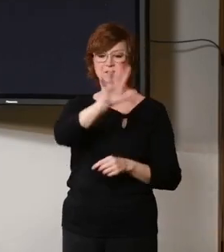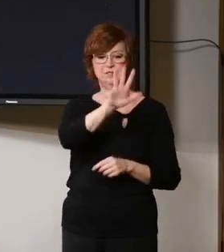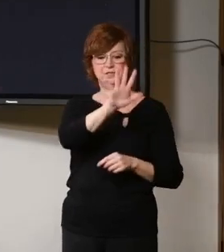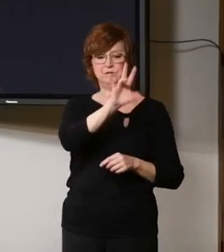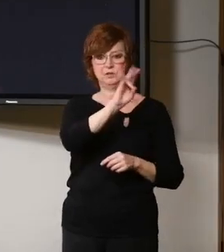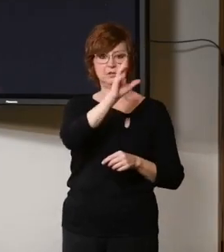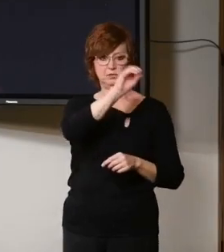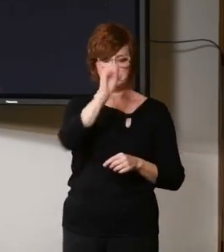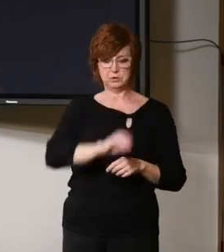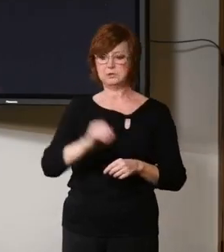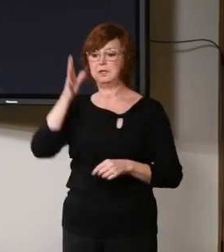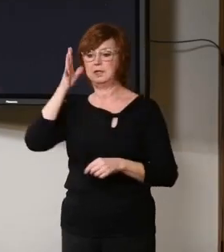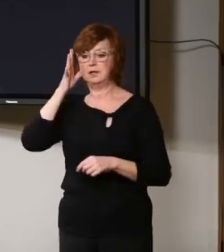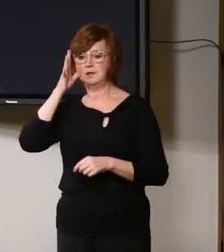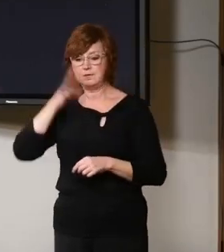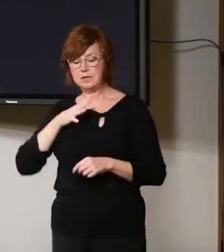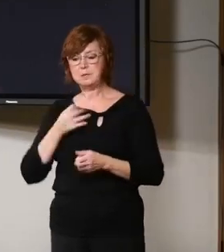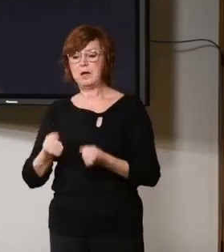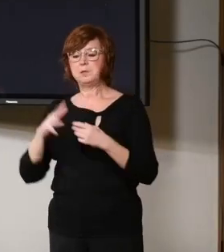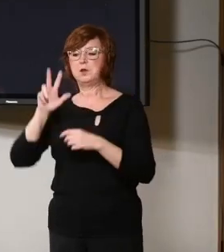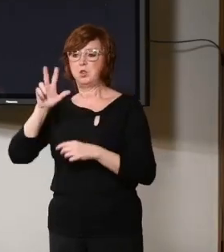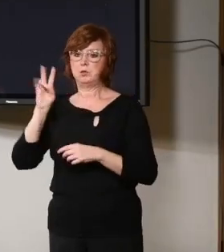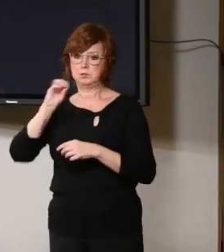demographic information is now on the website.